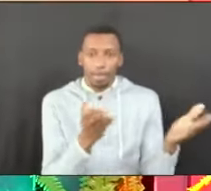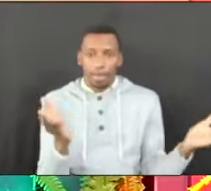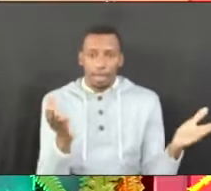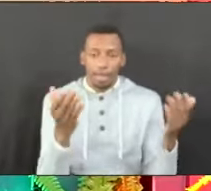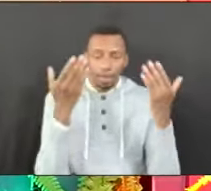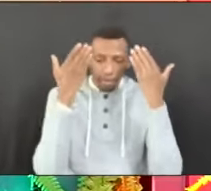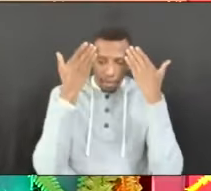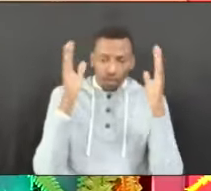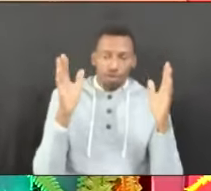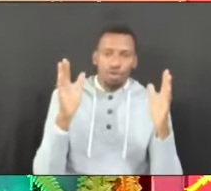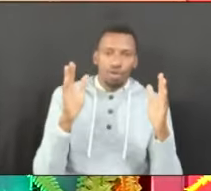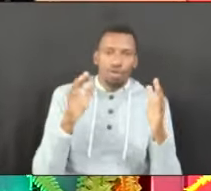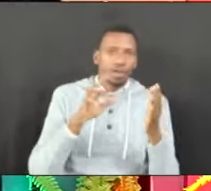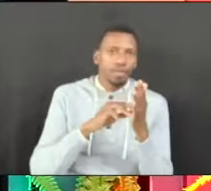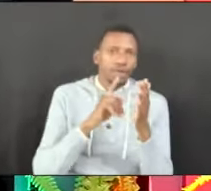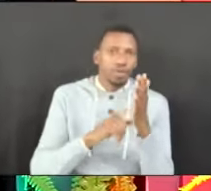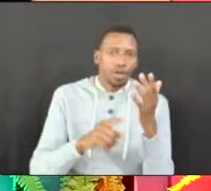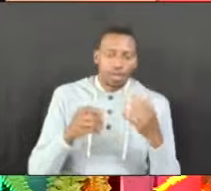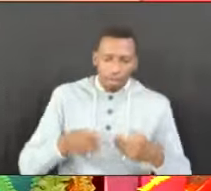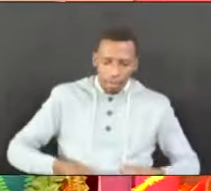be broke. Hello?